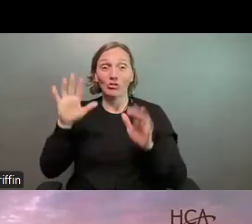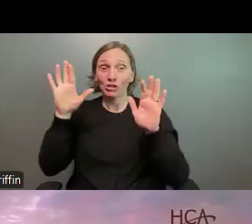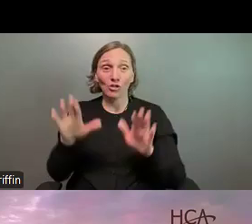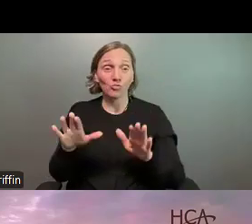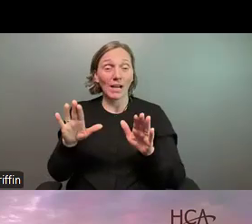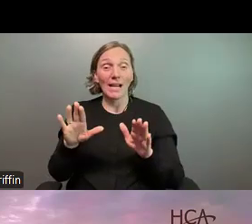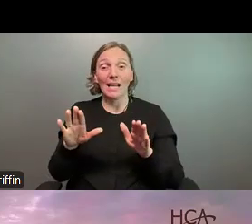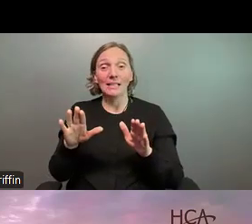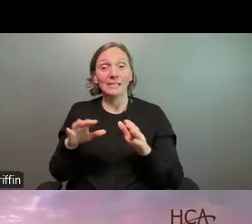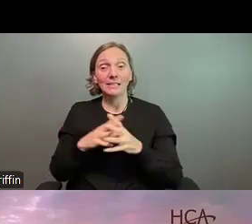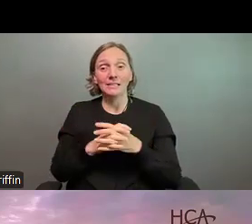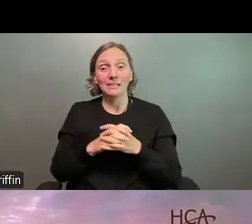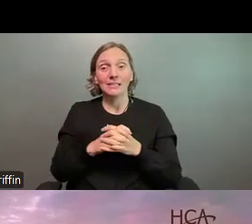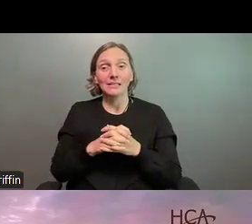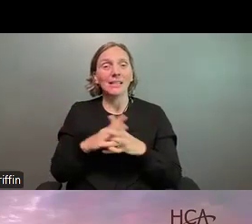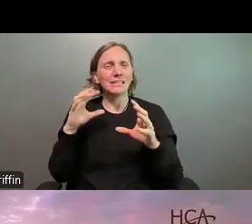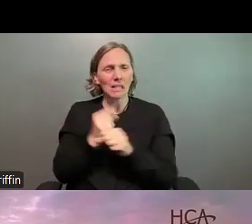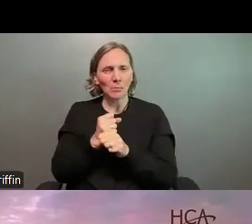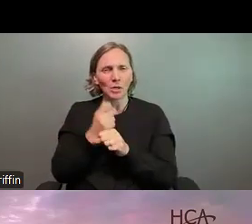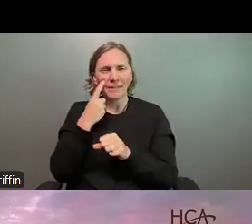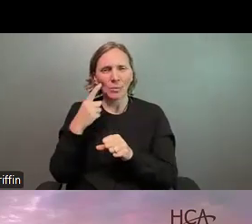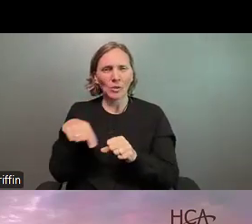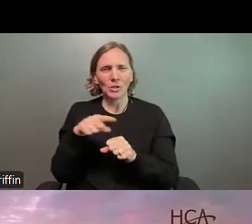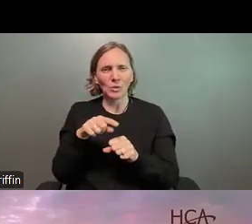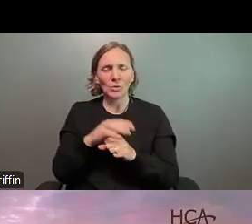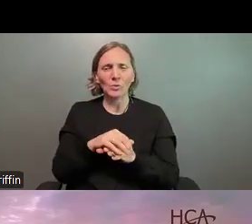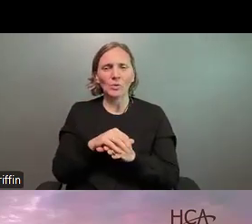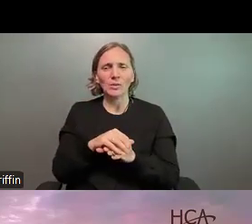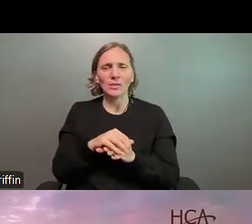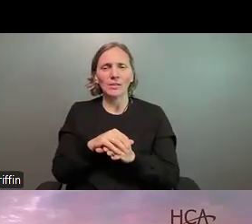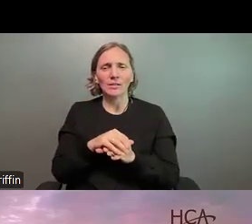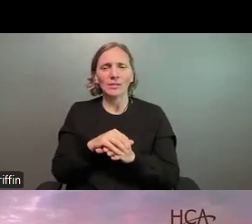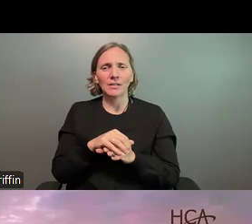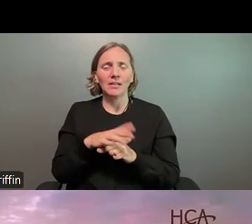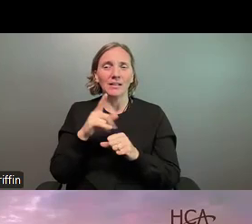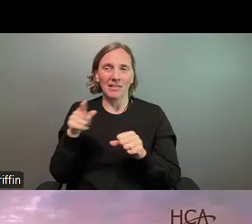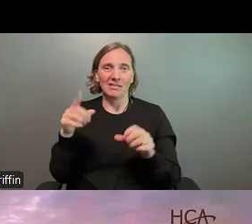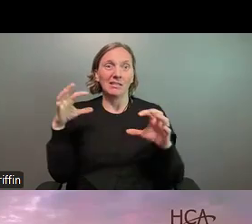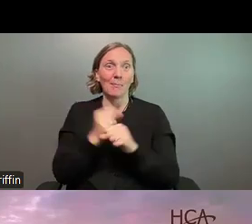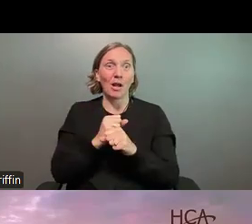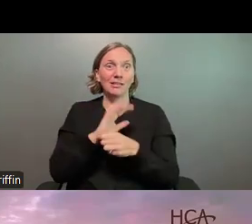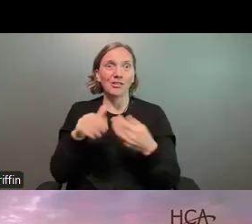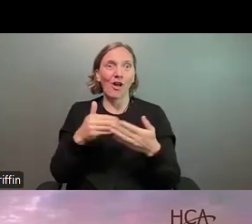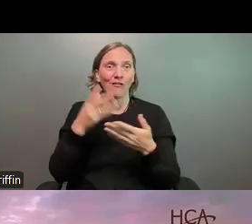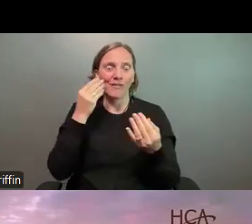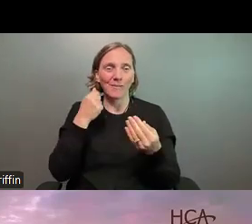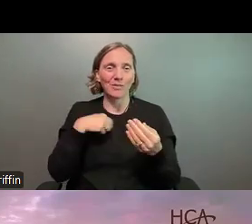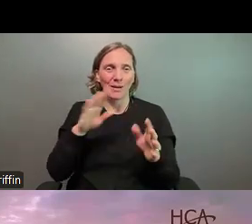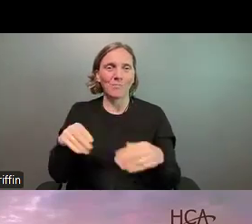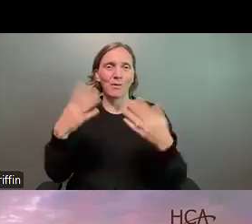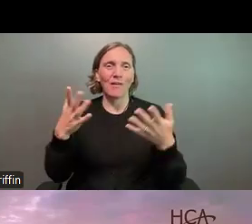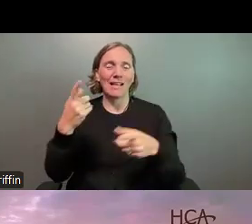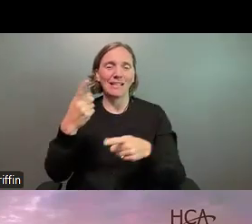introductory summary for you for the information that was provided today. And again, this structure is set